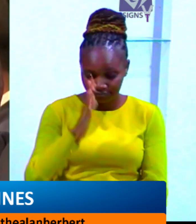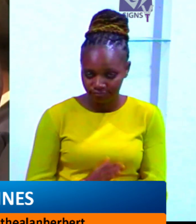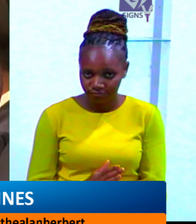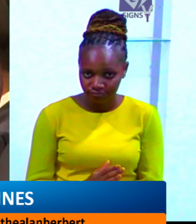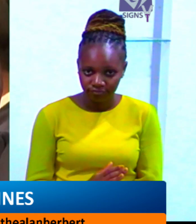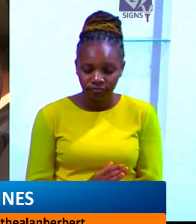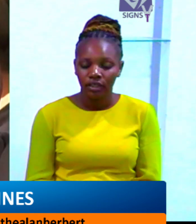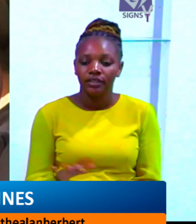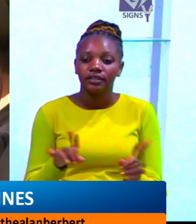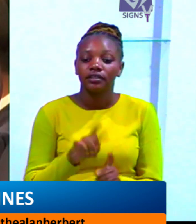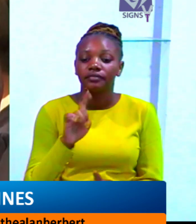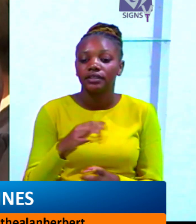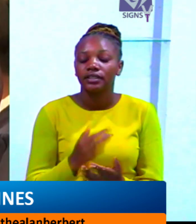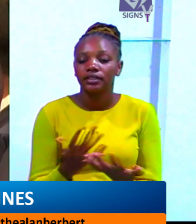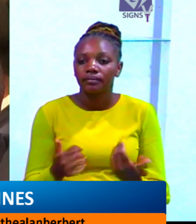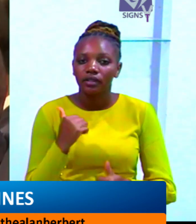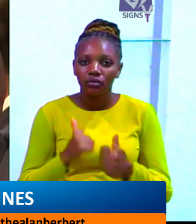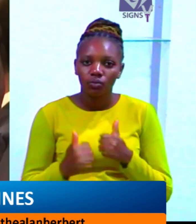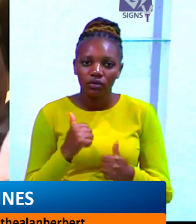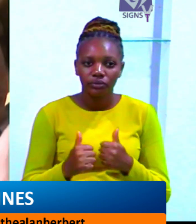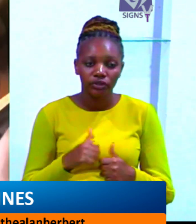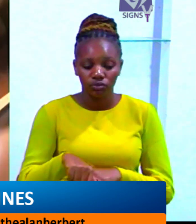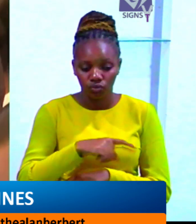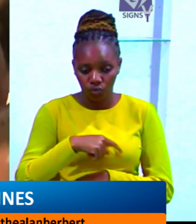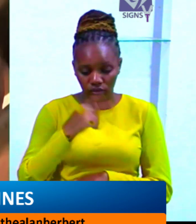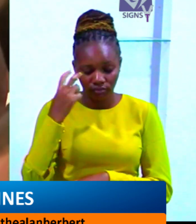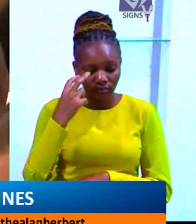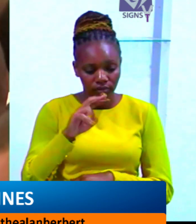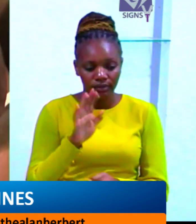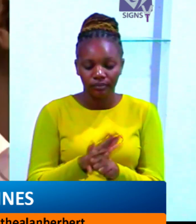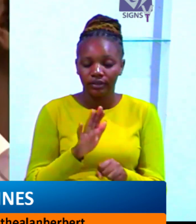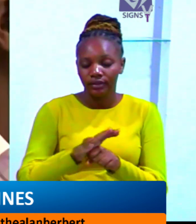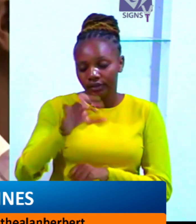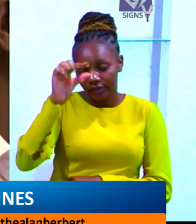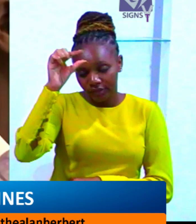And this is something which has been witnessed in most of the government